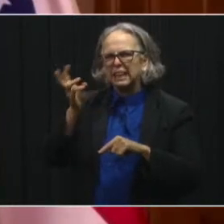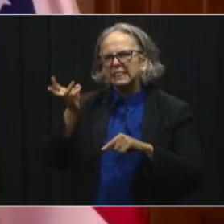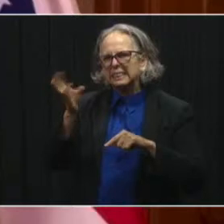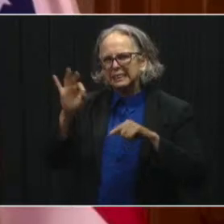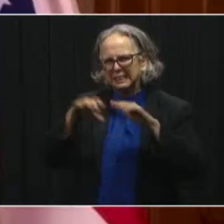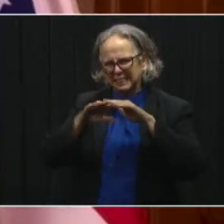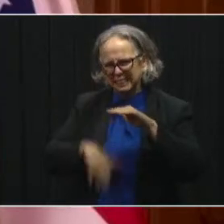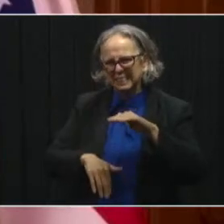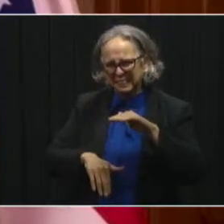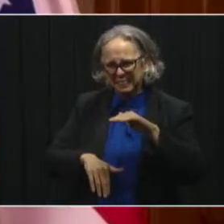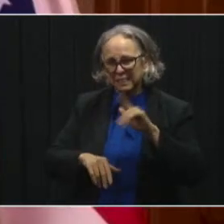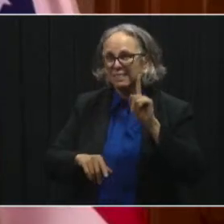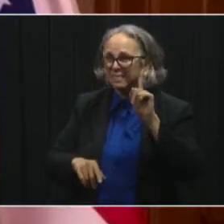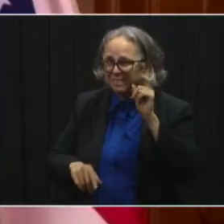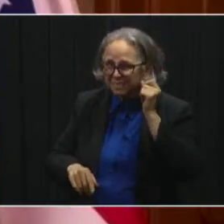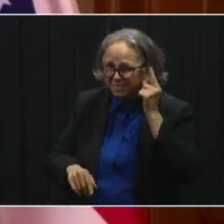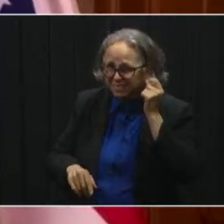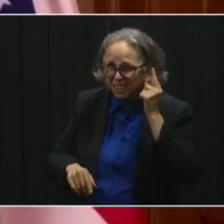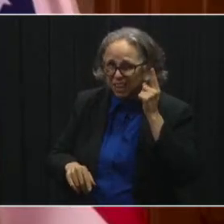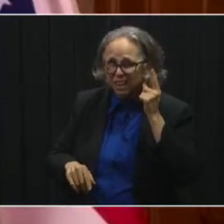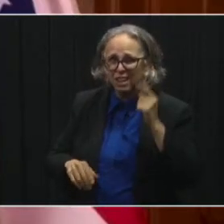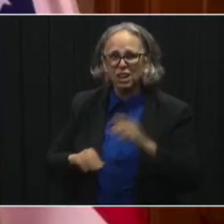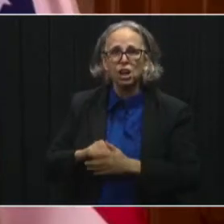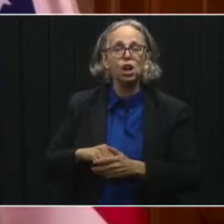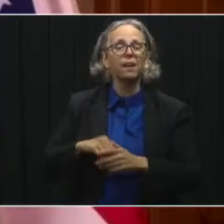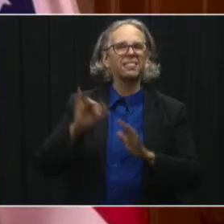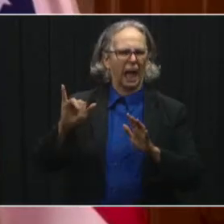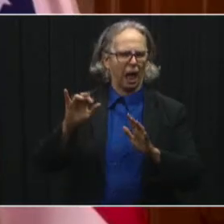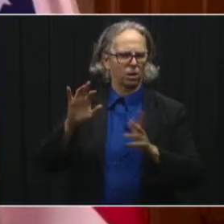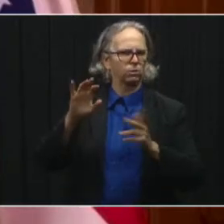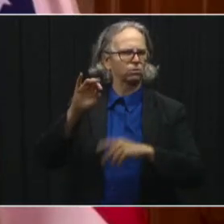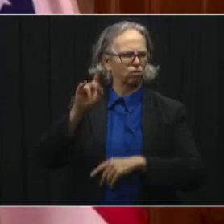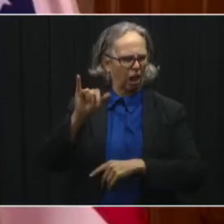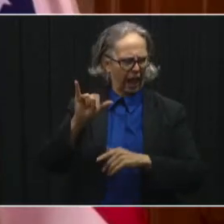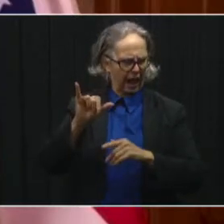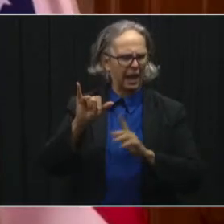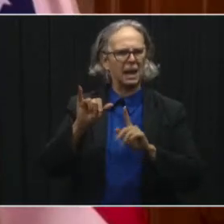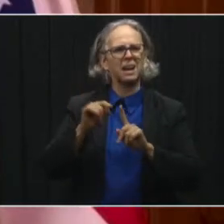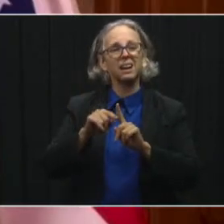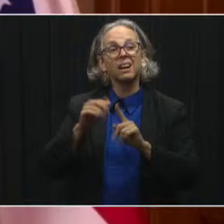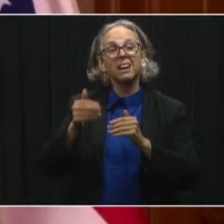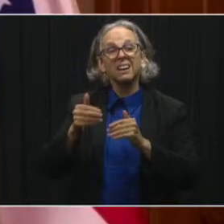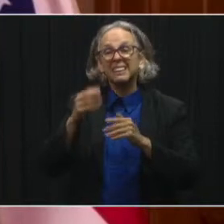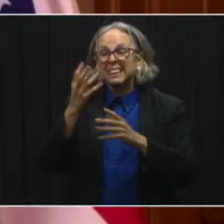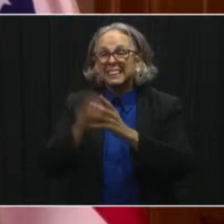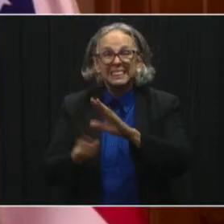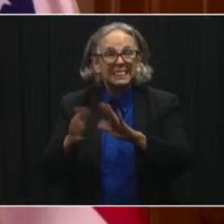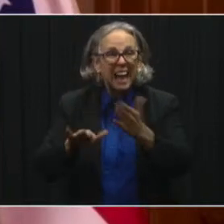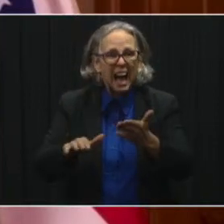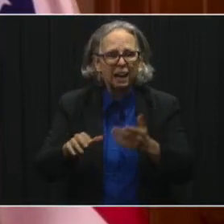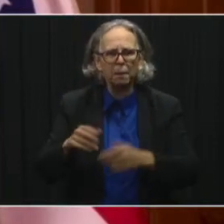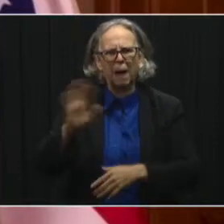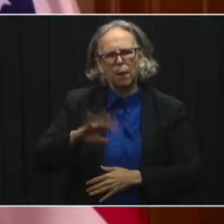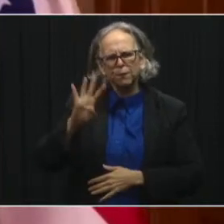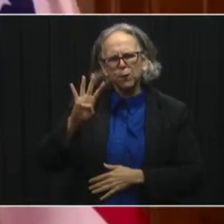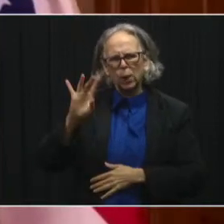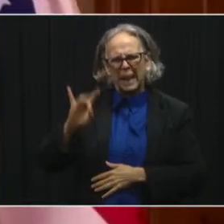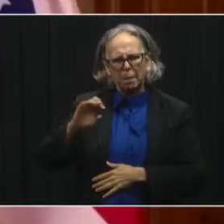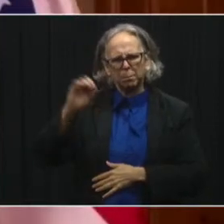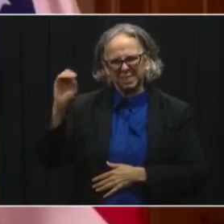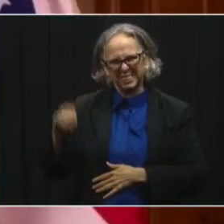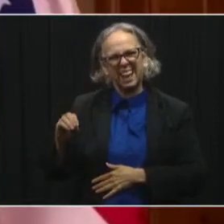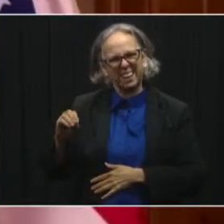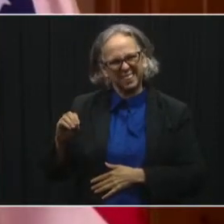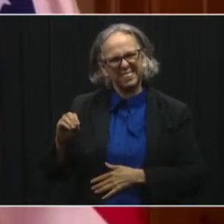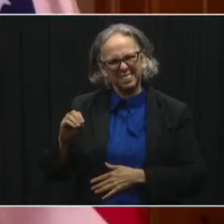lags, we'll take a look at July to compare. In July, 48% of COVID-19 deaths were among those 69 years